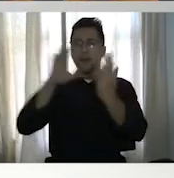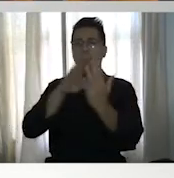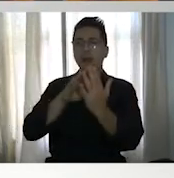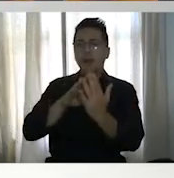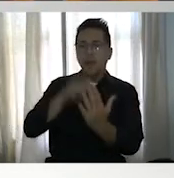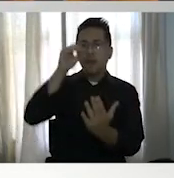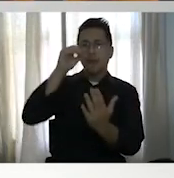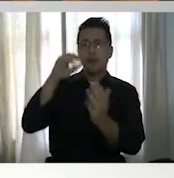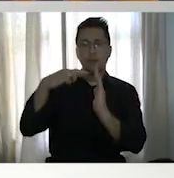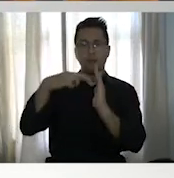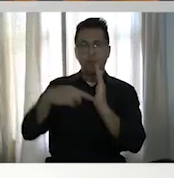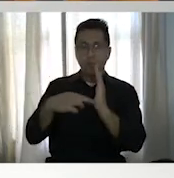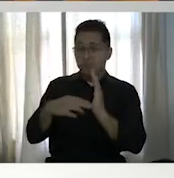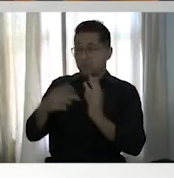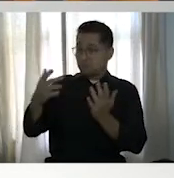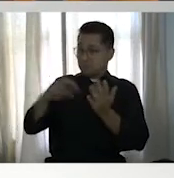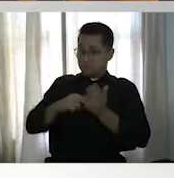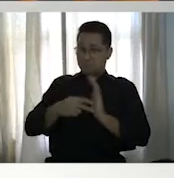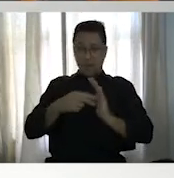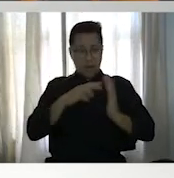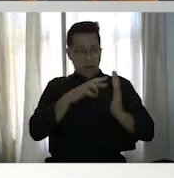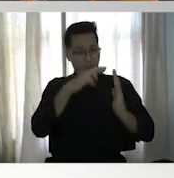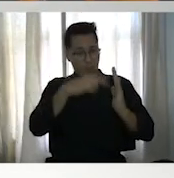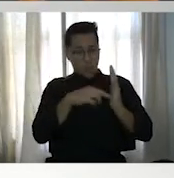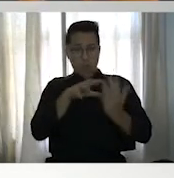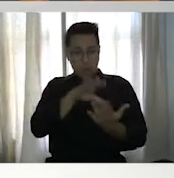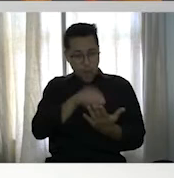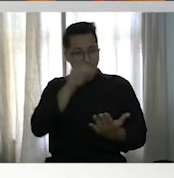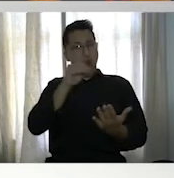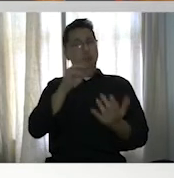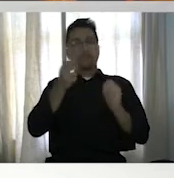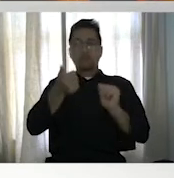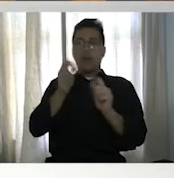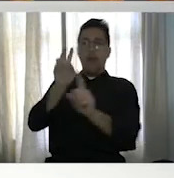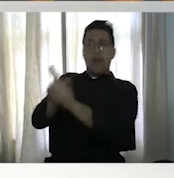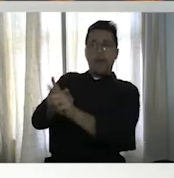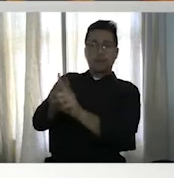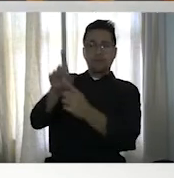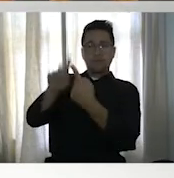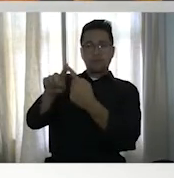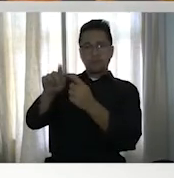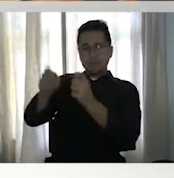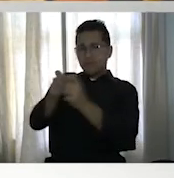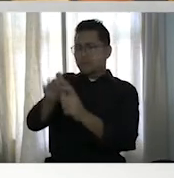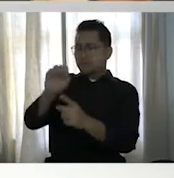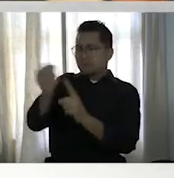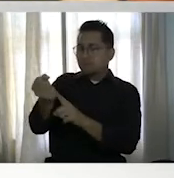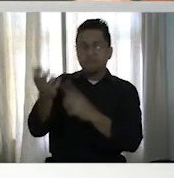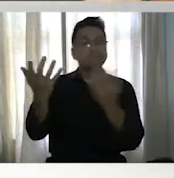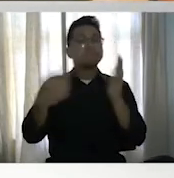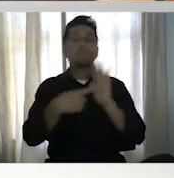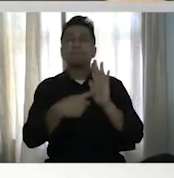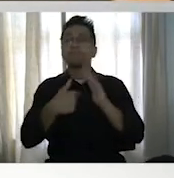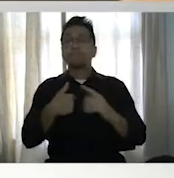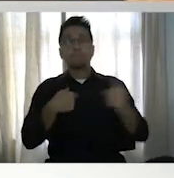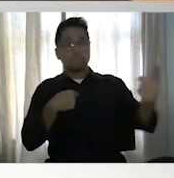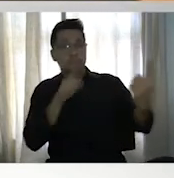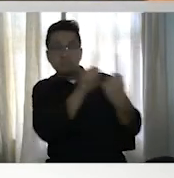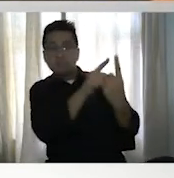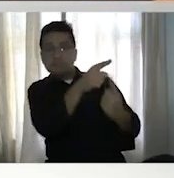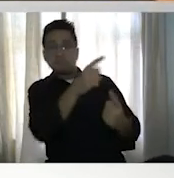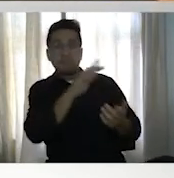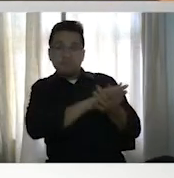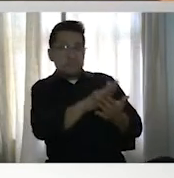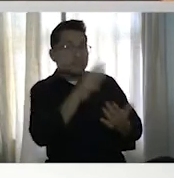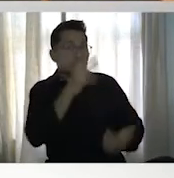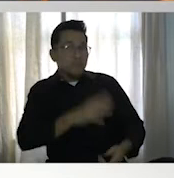that you learn a rule and you use it across situations. So for example, I might go up to this nice woman and say, I